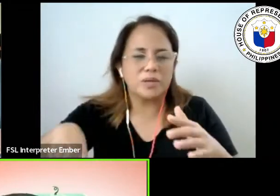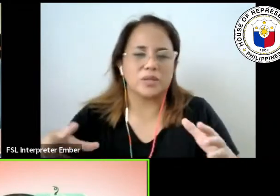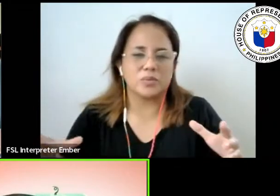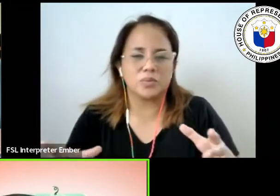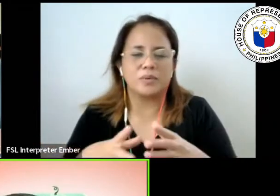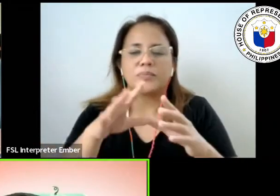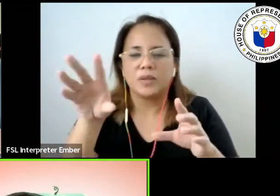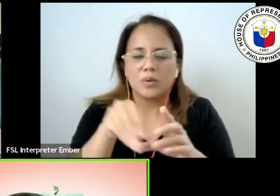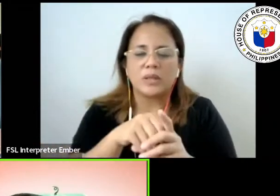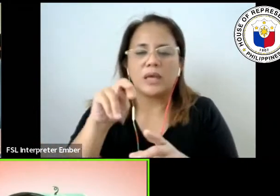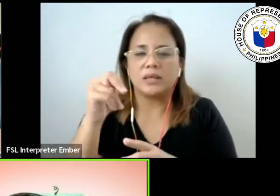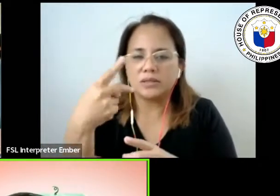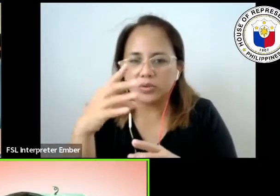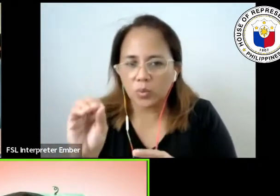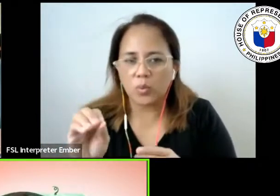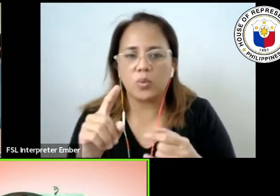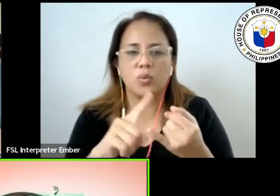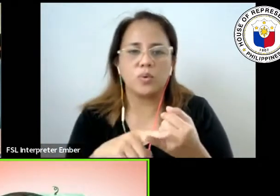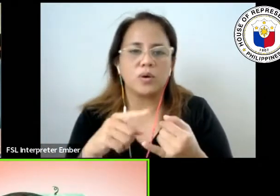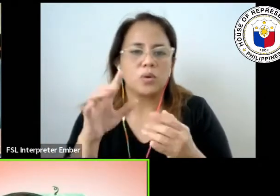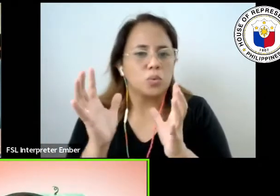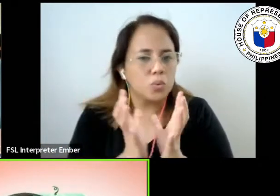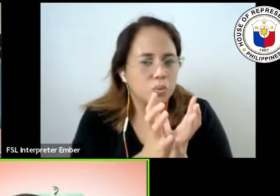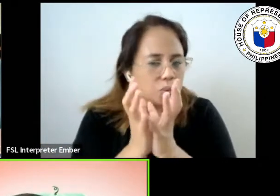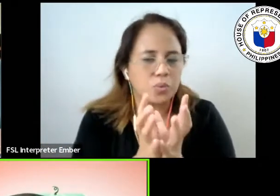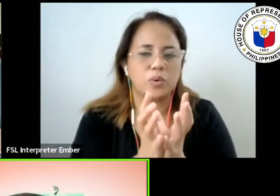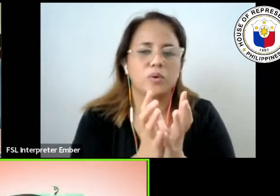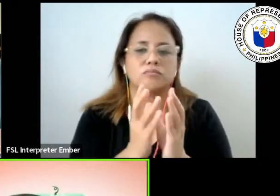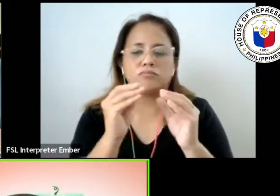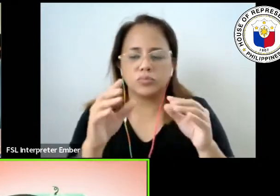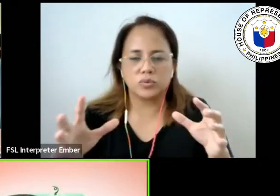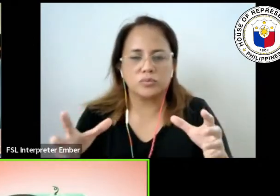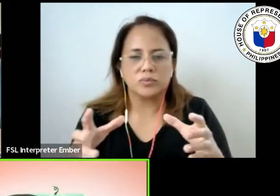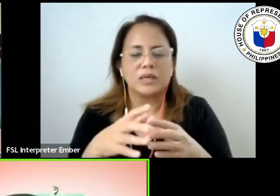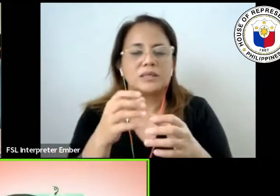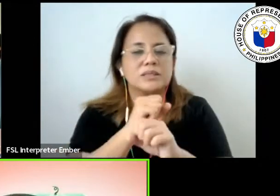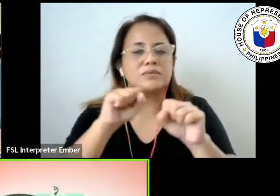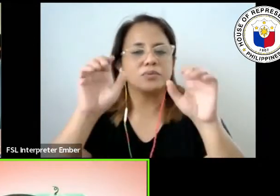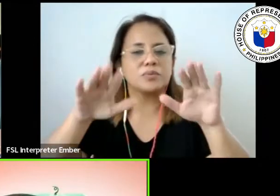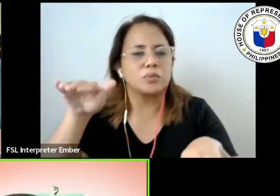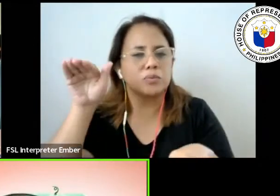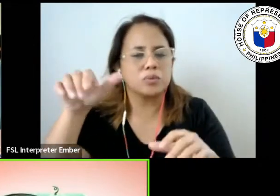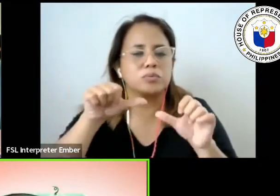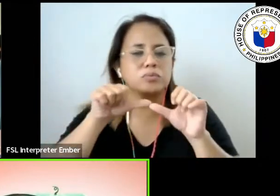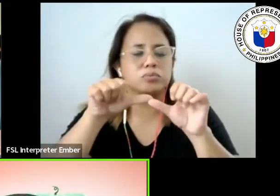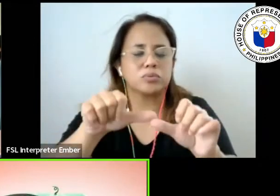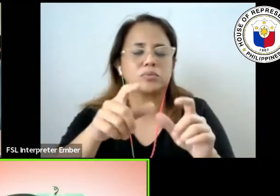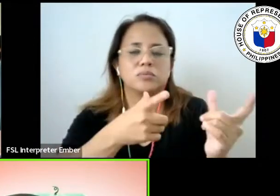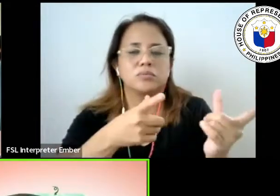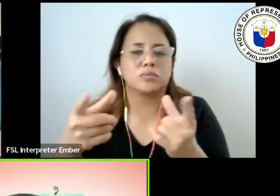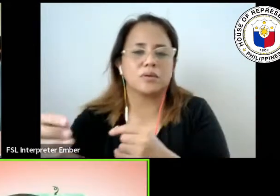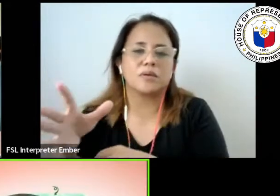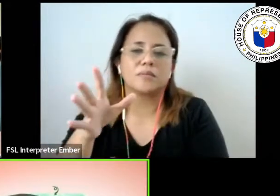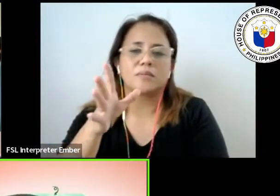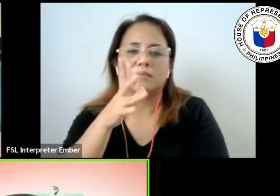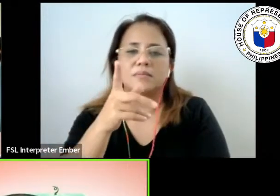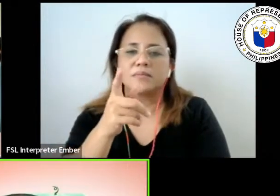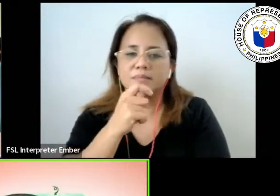involves NGOs and then the community. So Save the Children calls for the continued implementation of